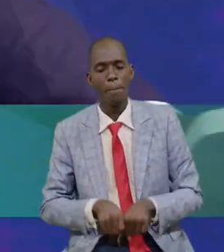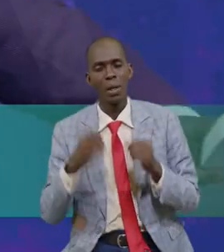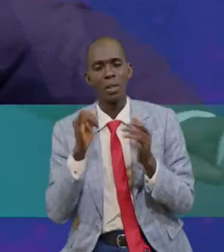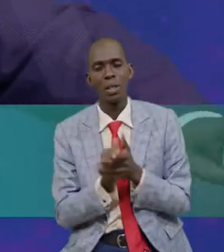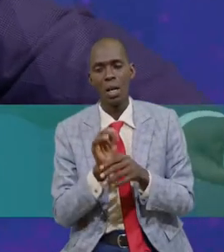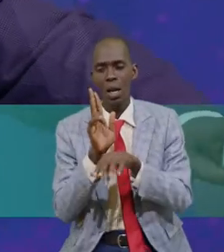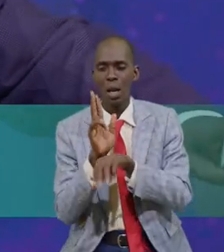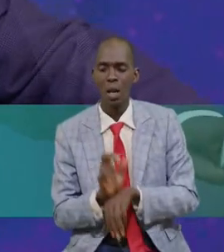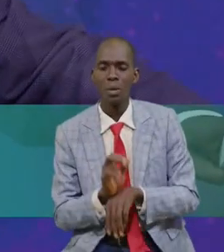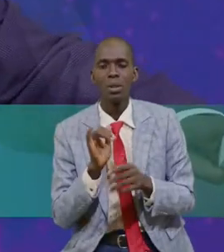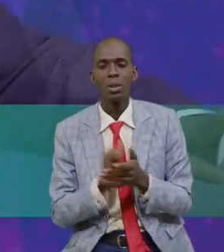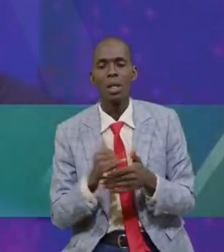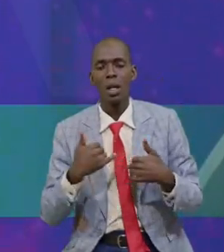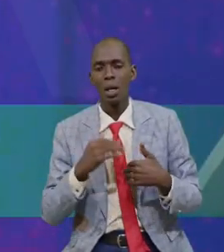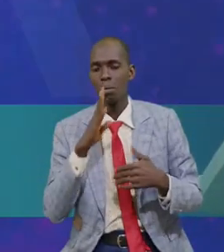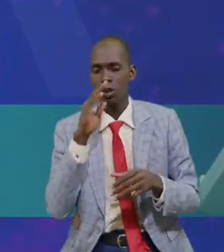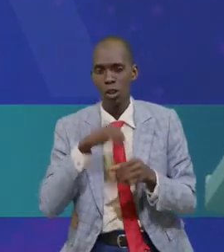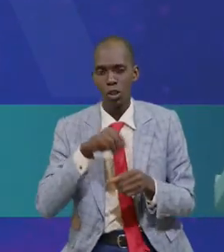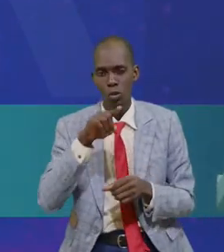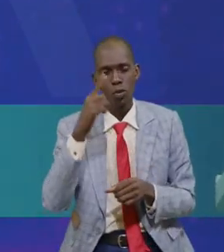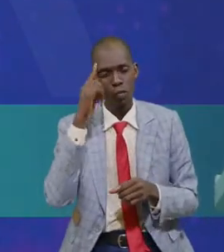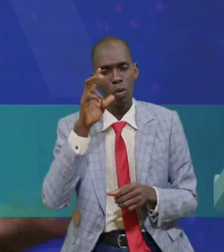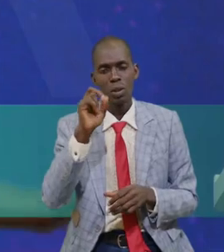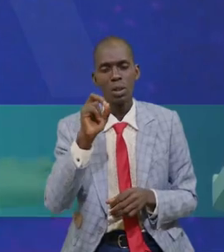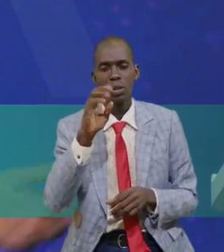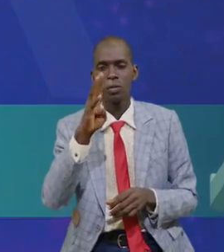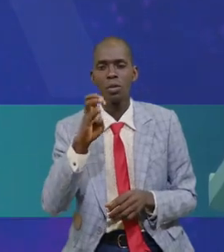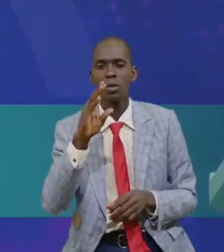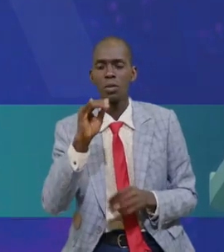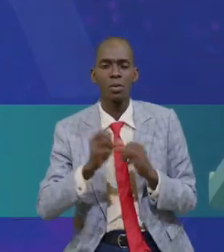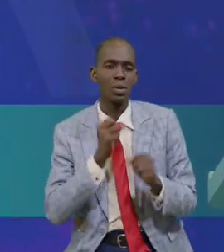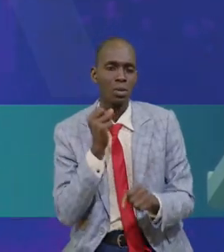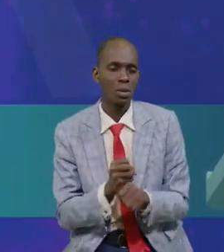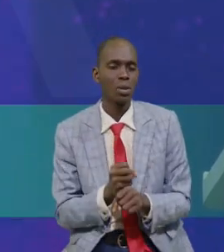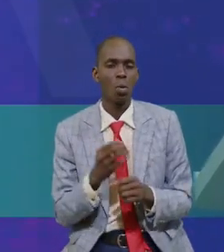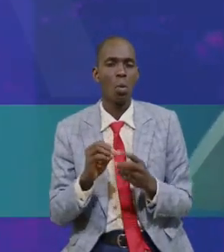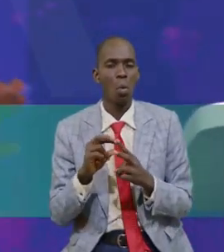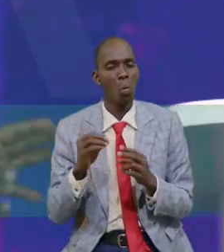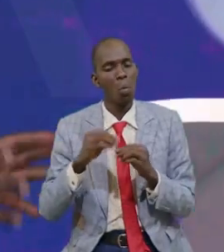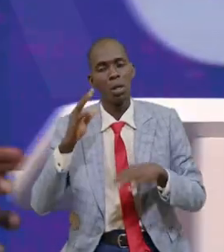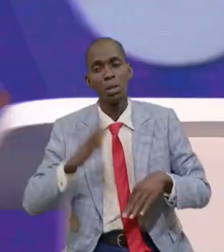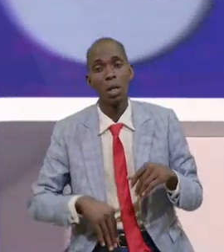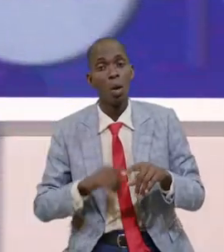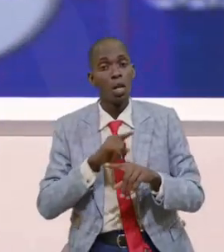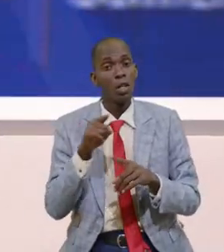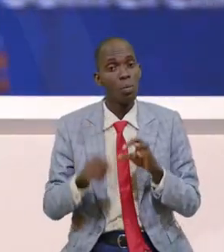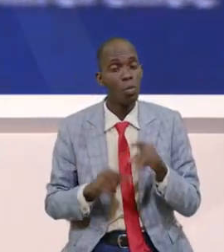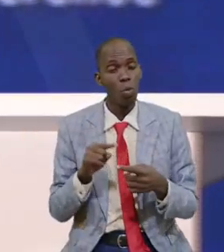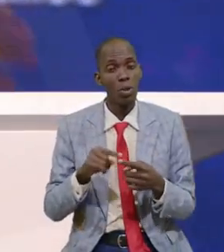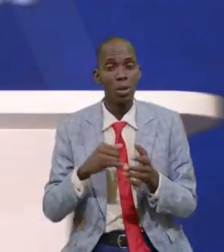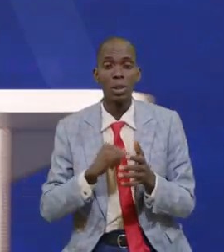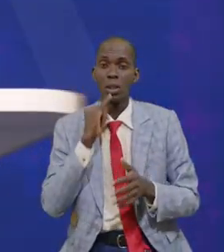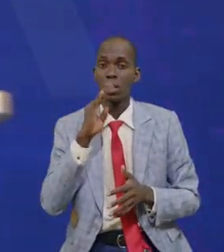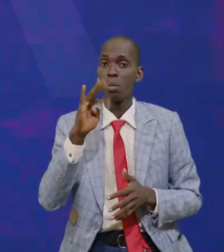30, 40, 50 years or more. But when it is by grace, everyone that names